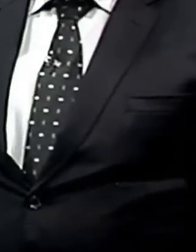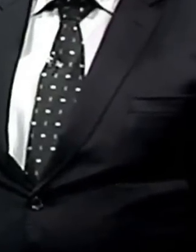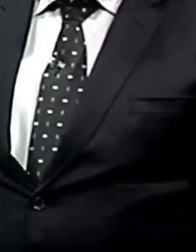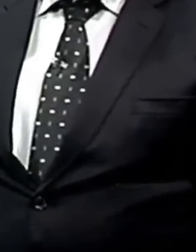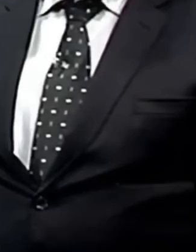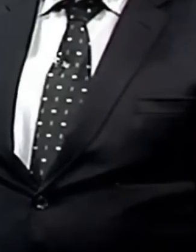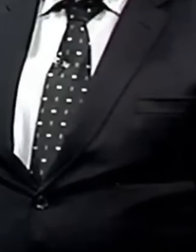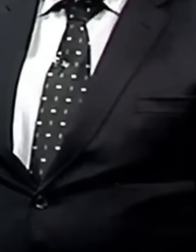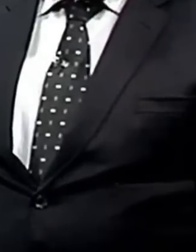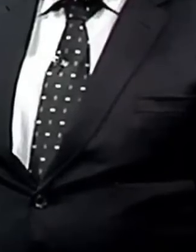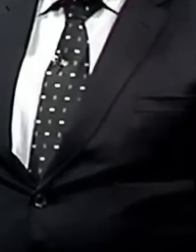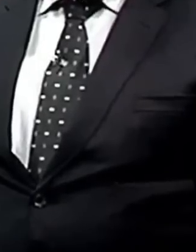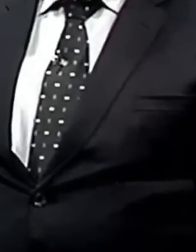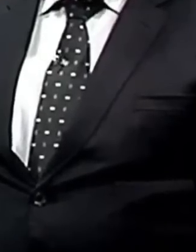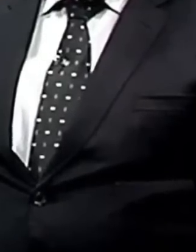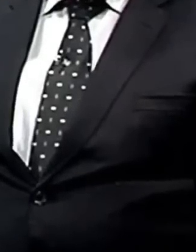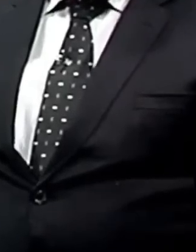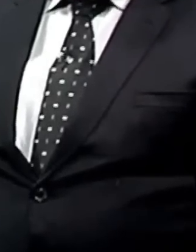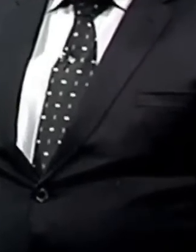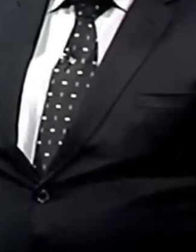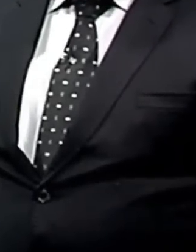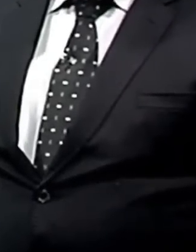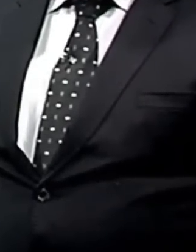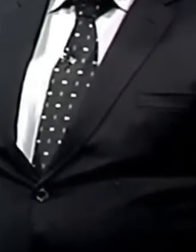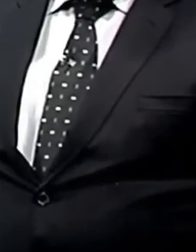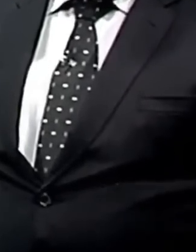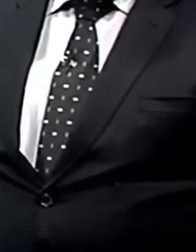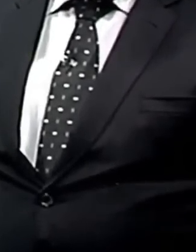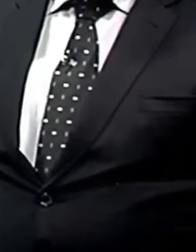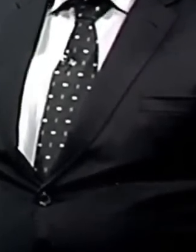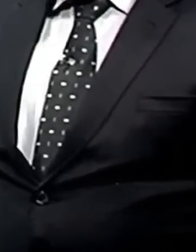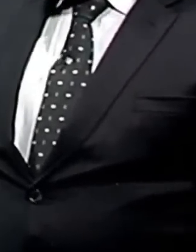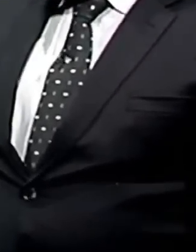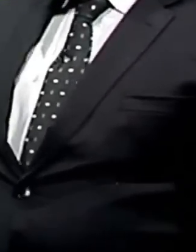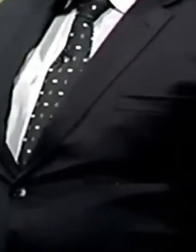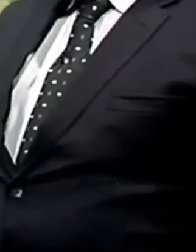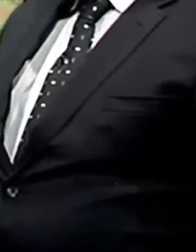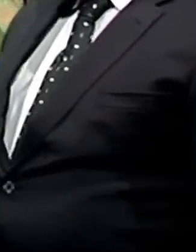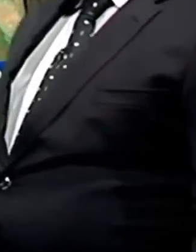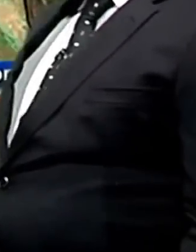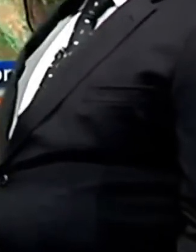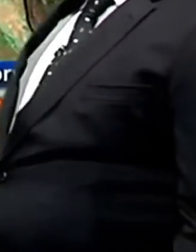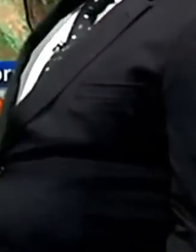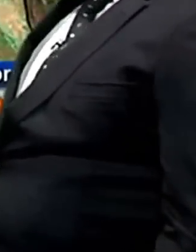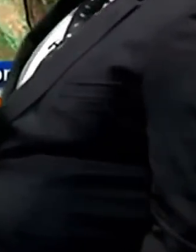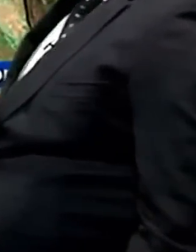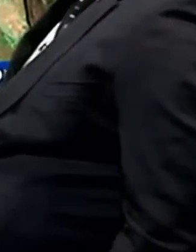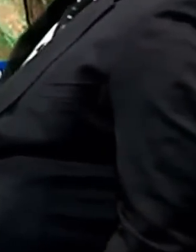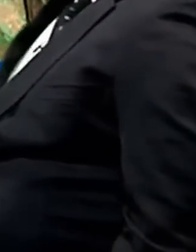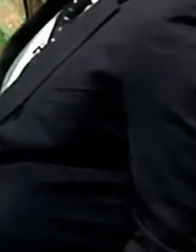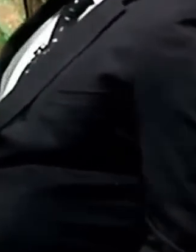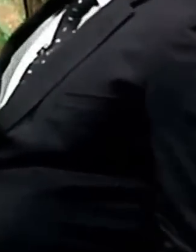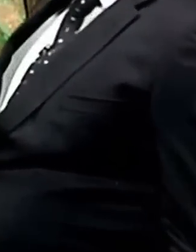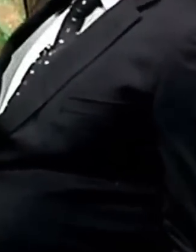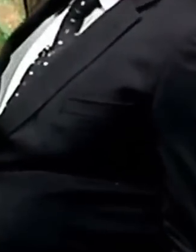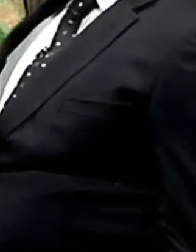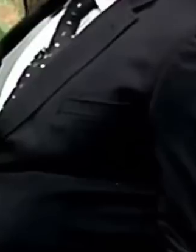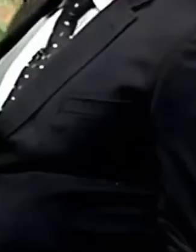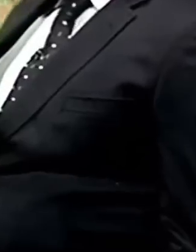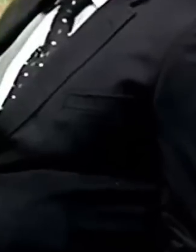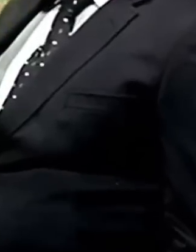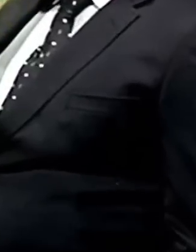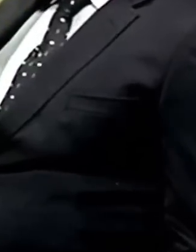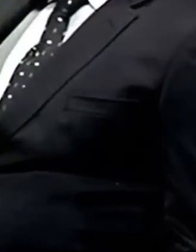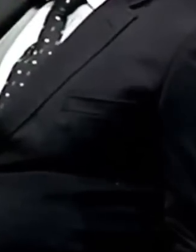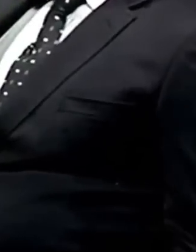shebile ka re province ya Limpopo ka le province na Limpopo e bile maemo a tleng a phodile di tla fitla tse masho a mabedi mona phala gore masho a mabedi mana